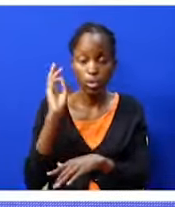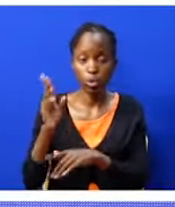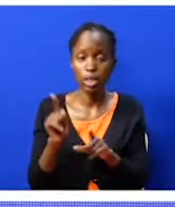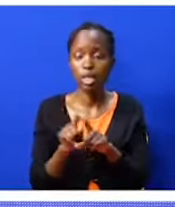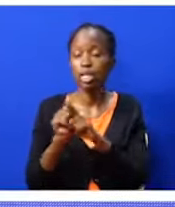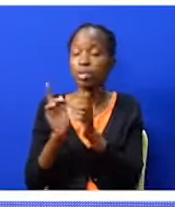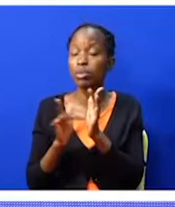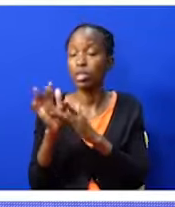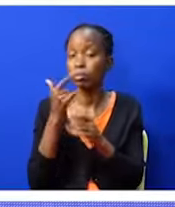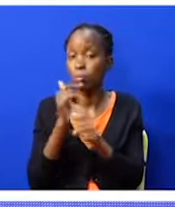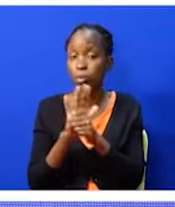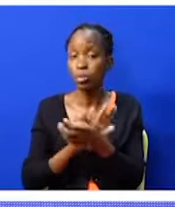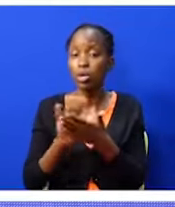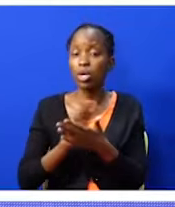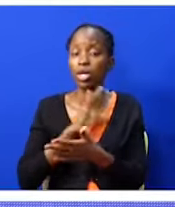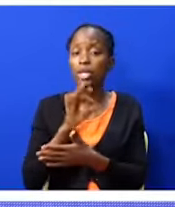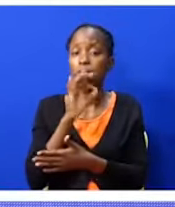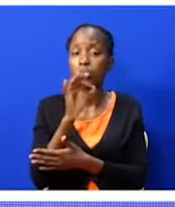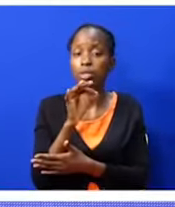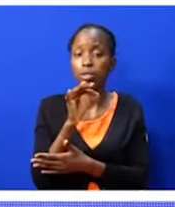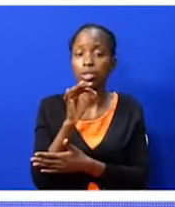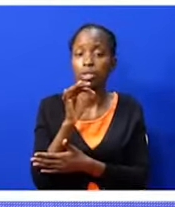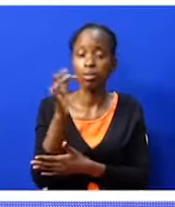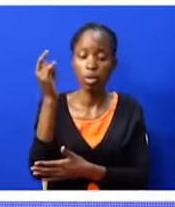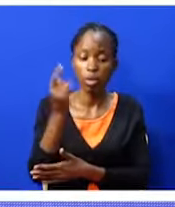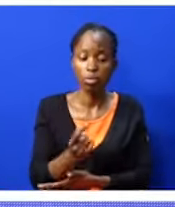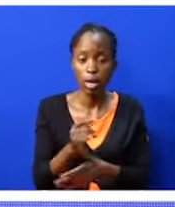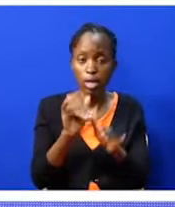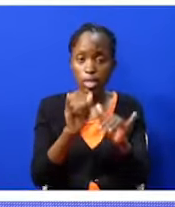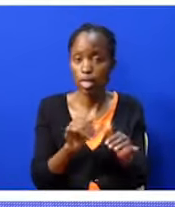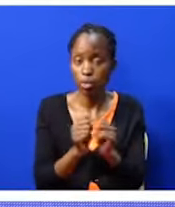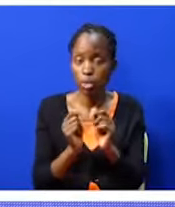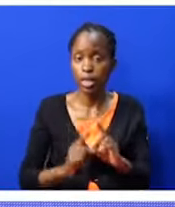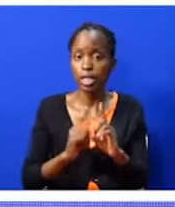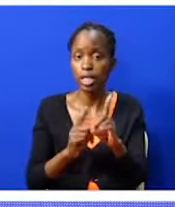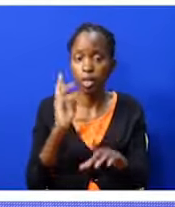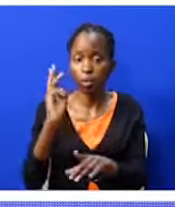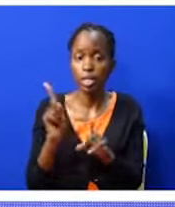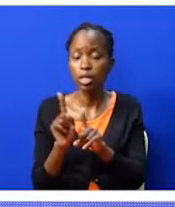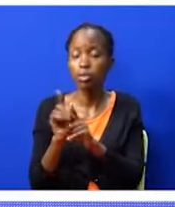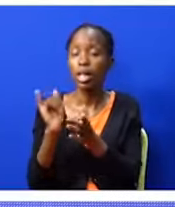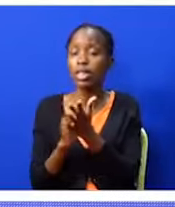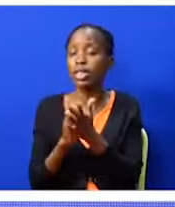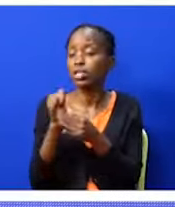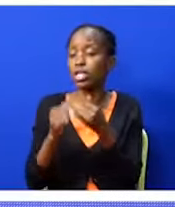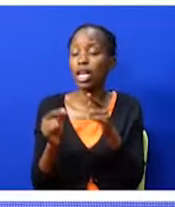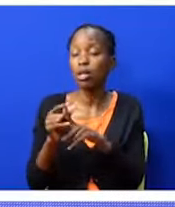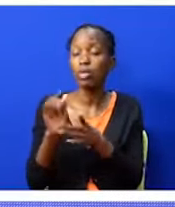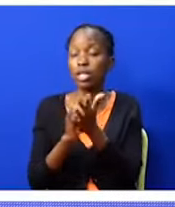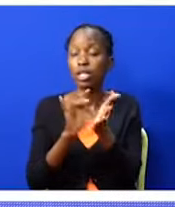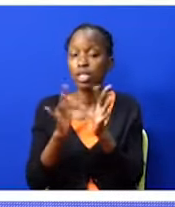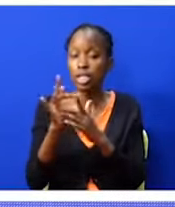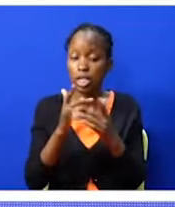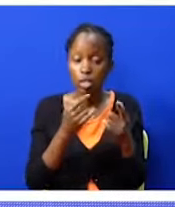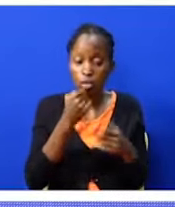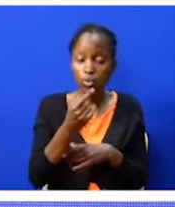Jesus promised the Holy Spirit to come and be with them. And these were the last words that Jesus spoke to them